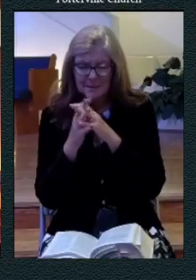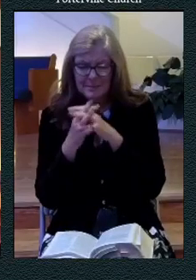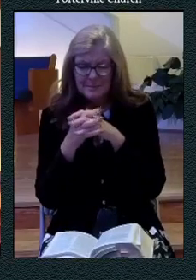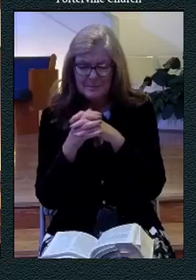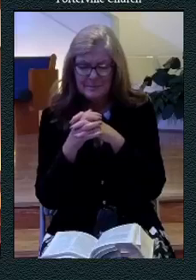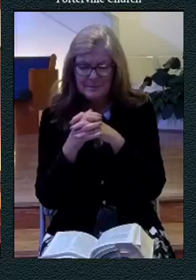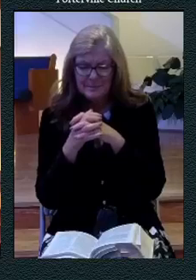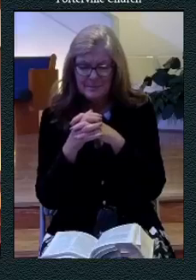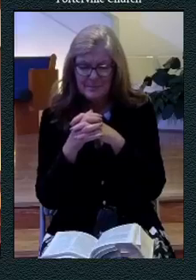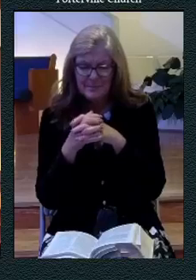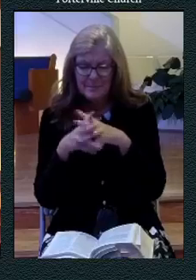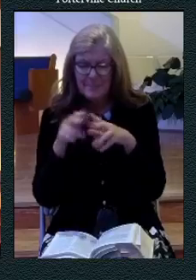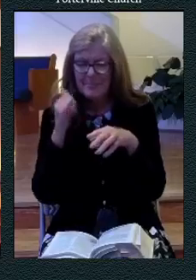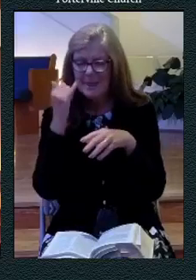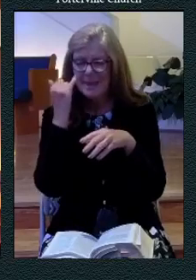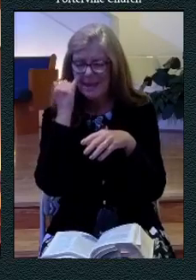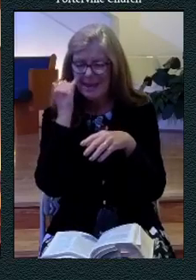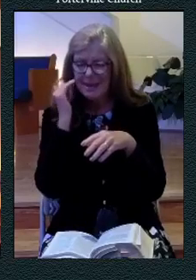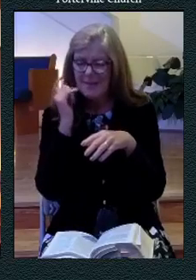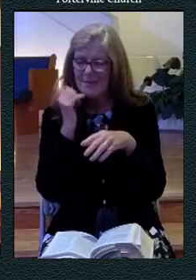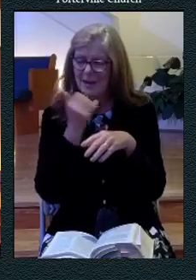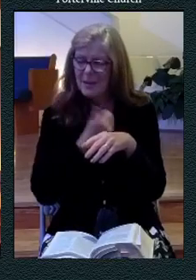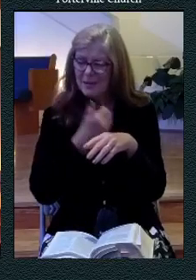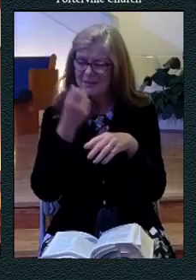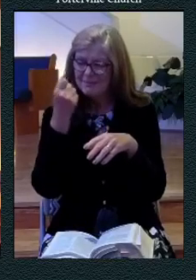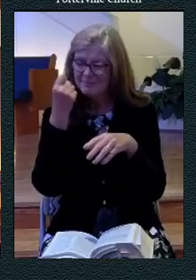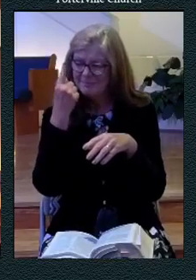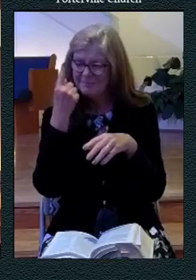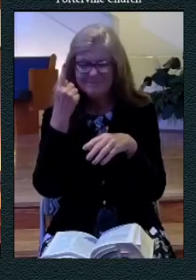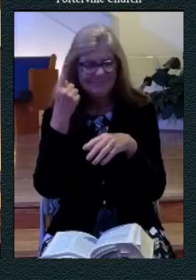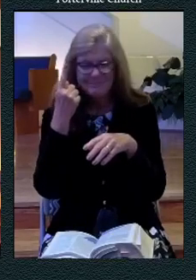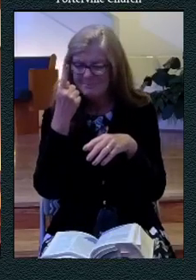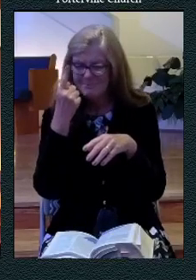if our vision has become dim, if we've